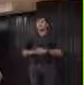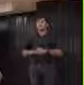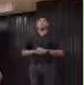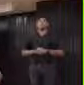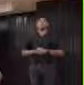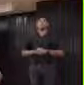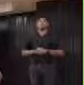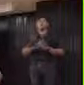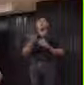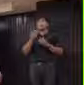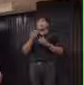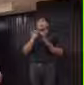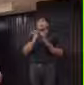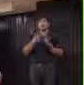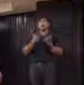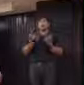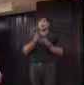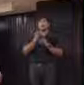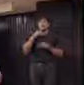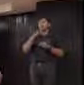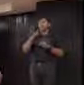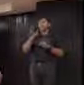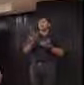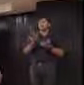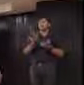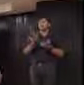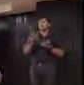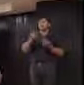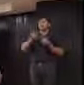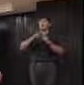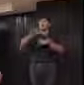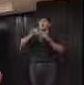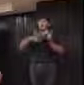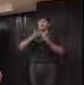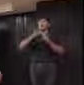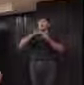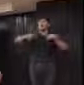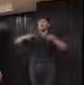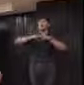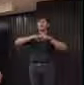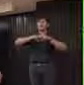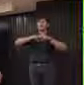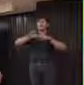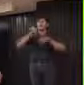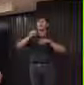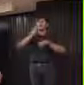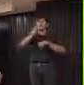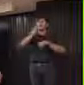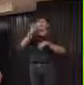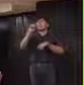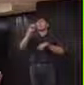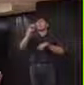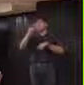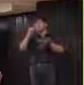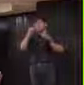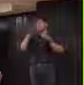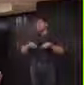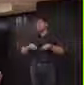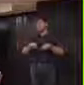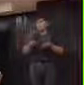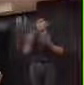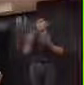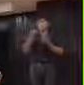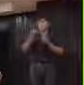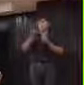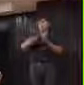The facts that I mentioned it to you again, the Election Commission, and as I mentioned, this is in 2002, when I'm actually